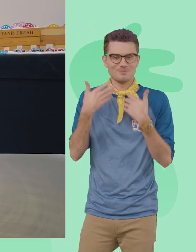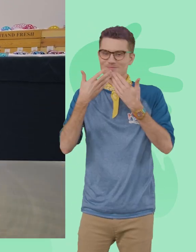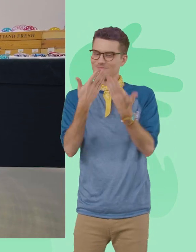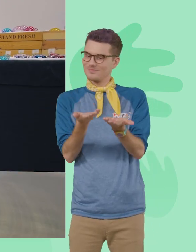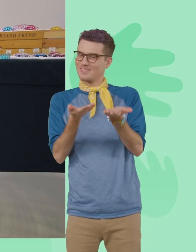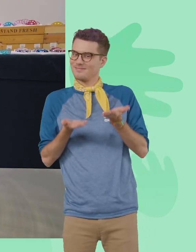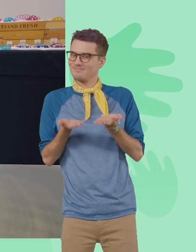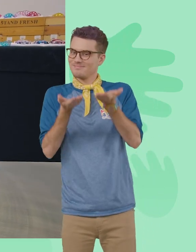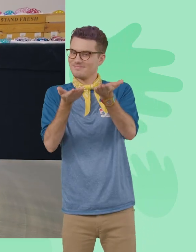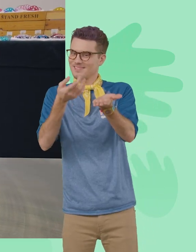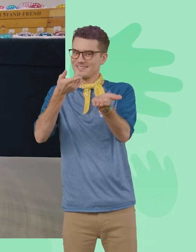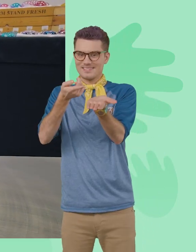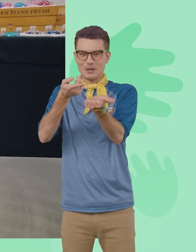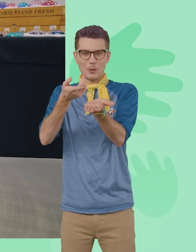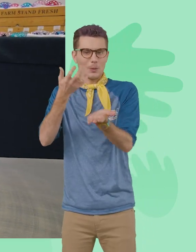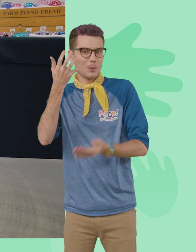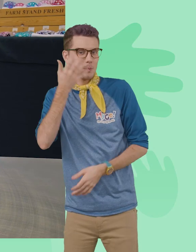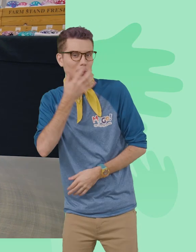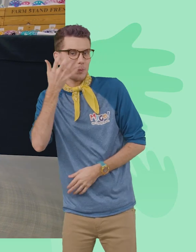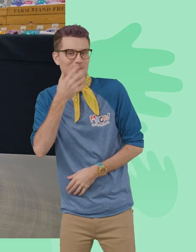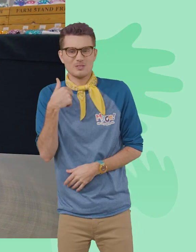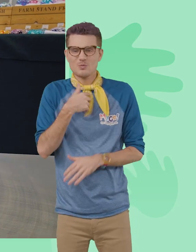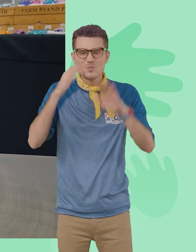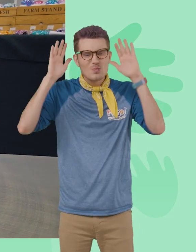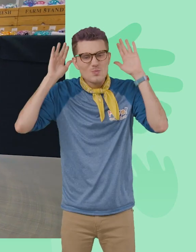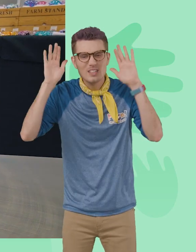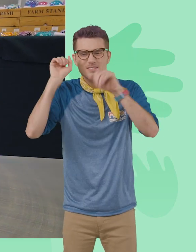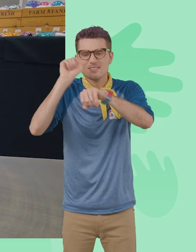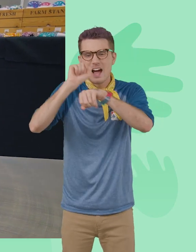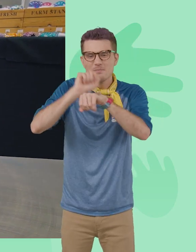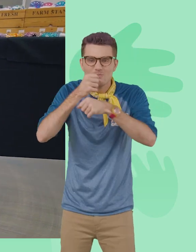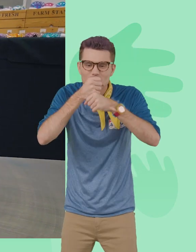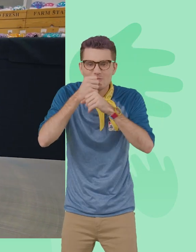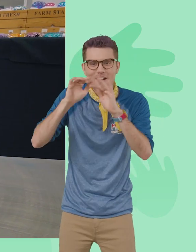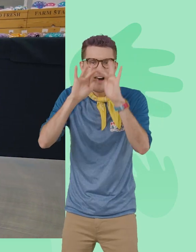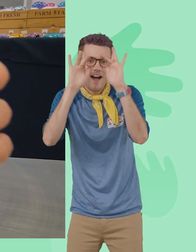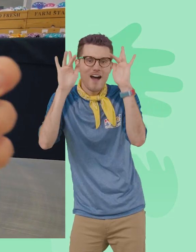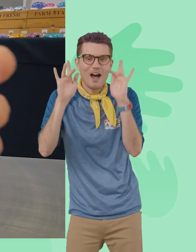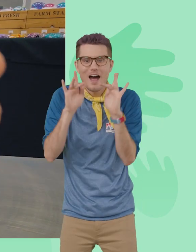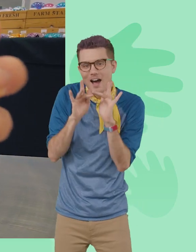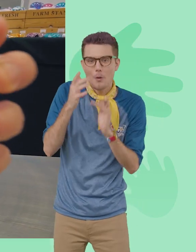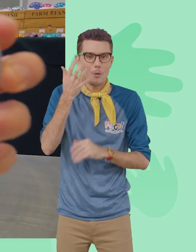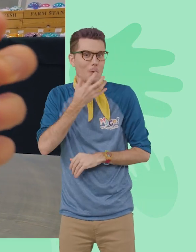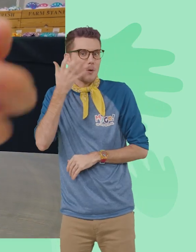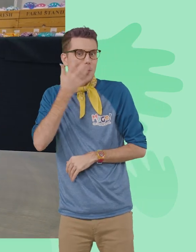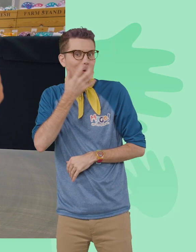Here it is. Wow. We did such a good job making this heart. Whoa.